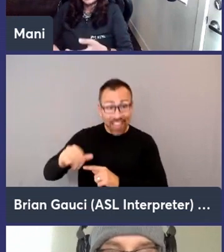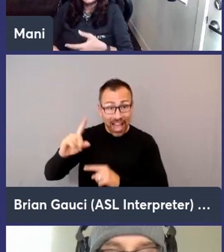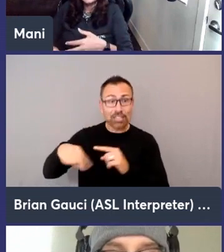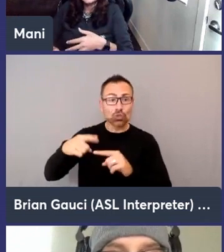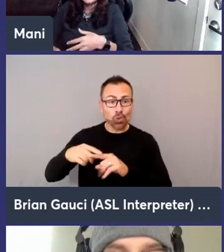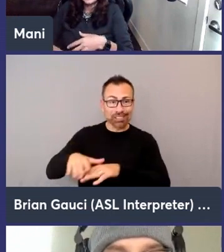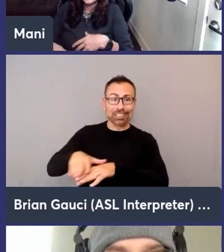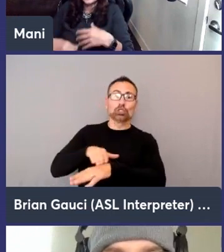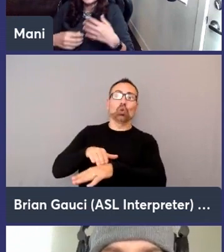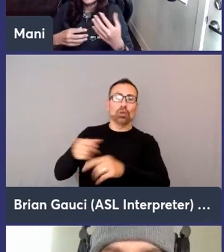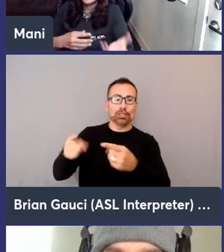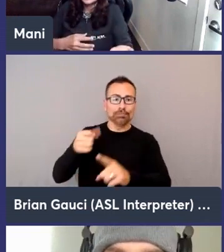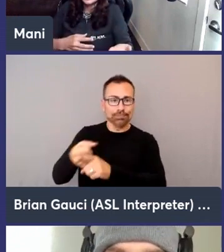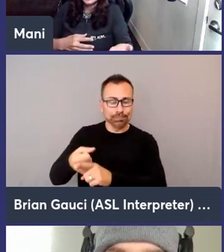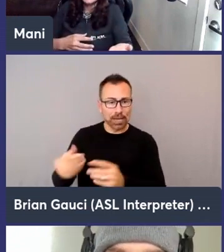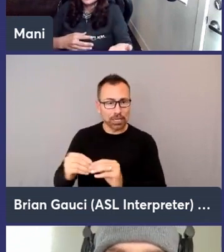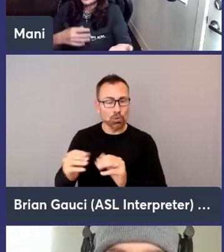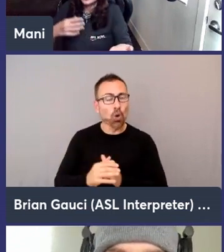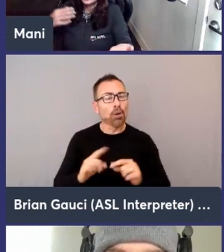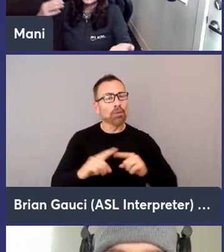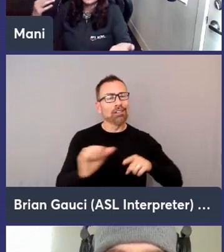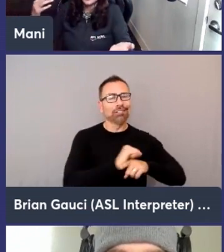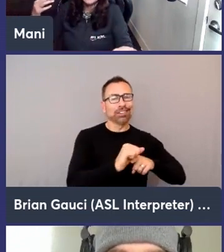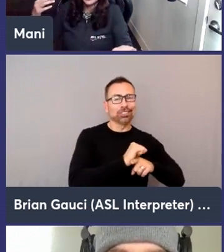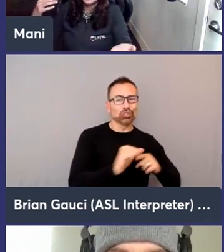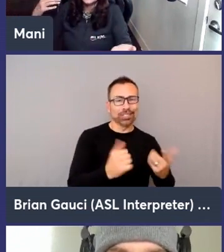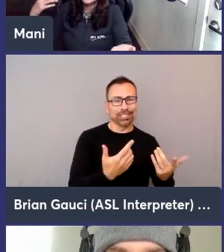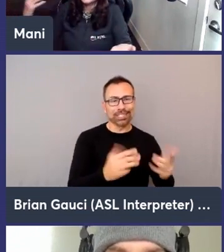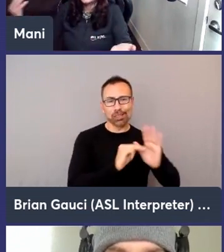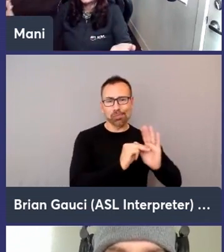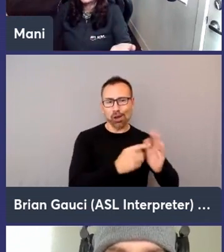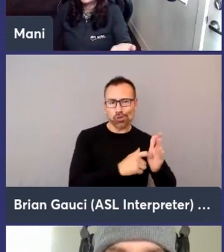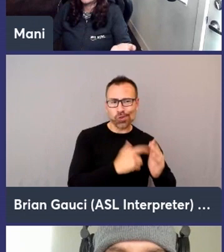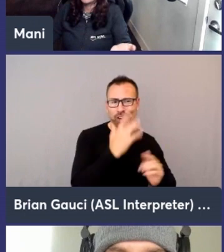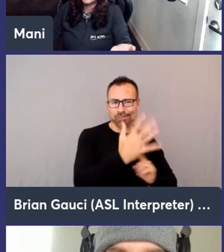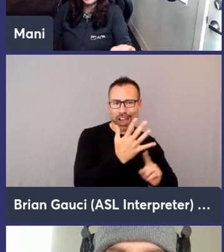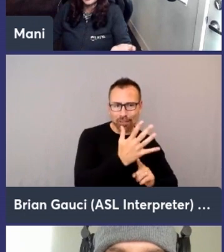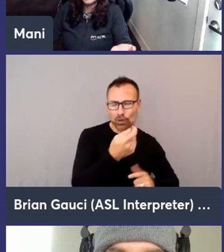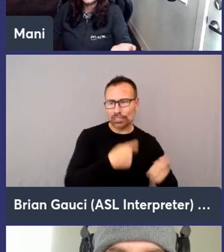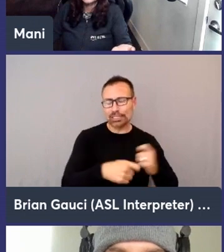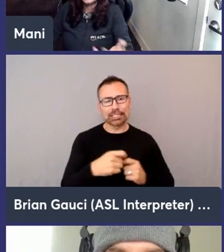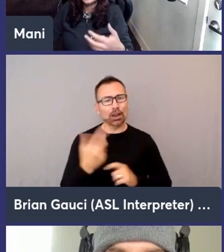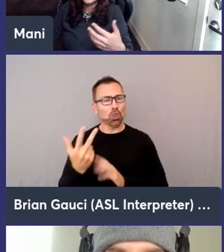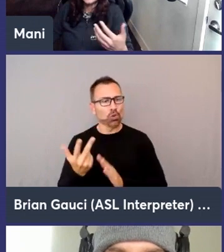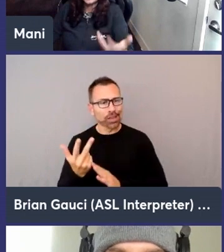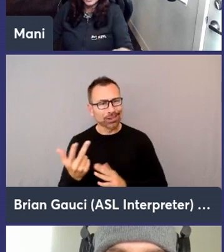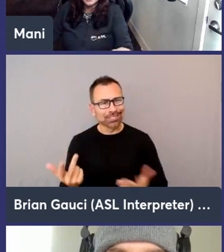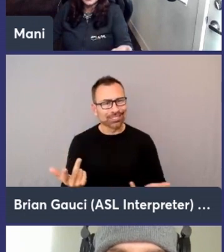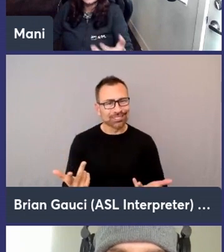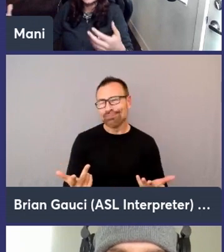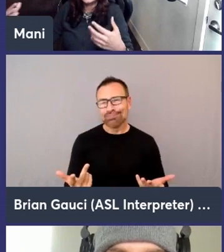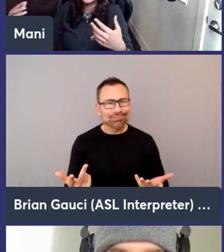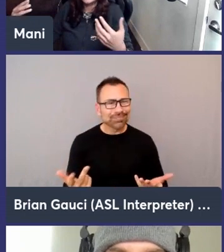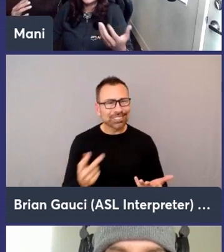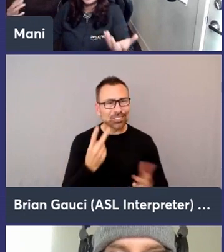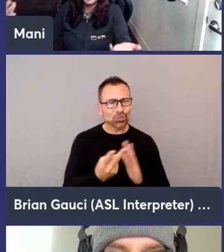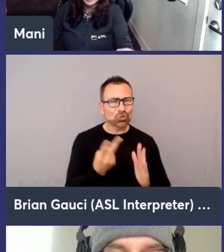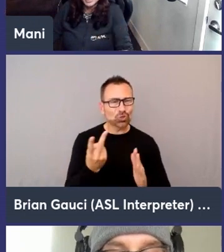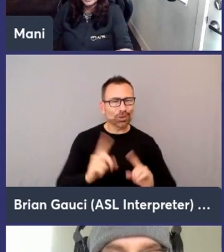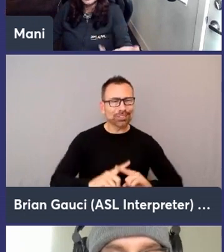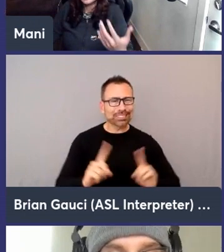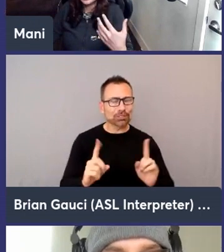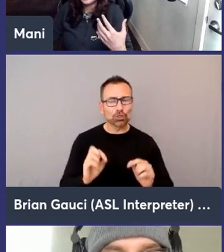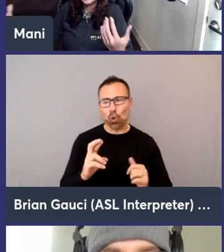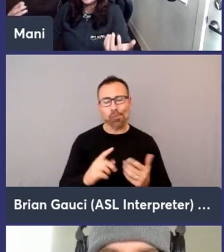training, unless it's like, okay, my model is taking 5 hours versus 3 hours, if there's 2 hours difference or maybe